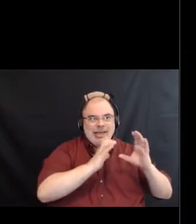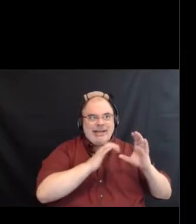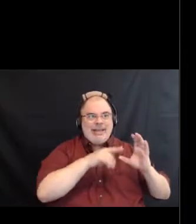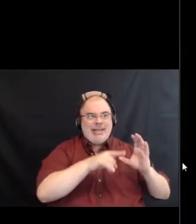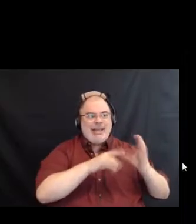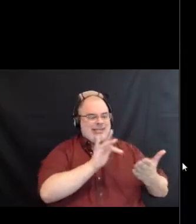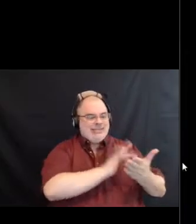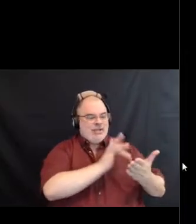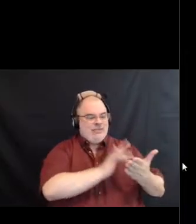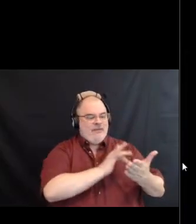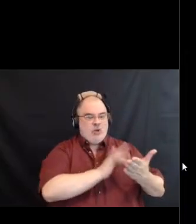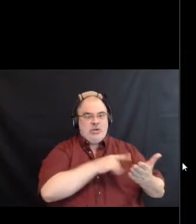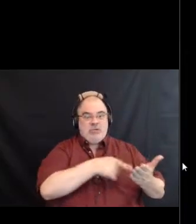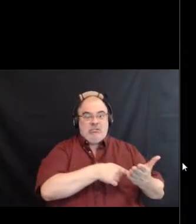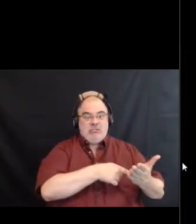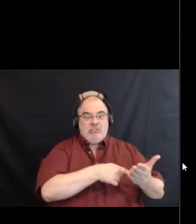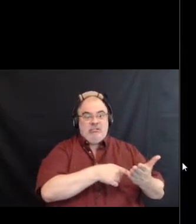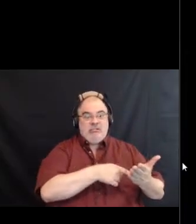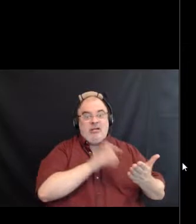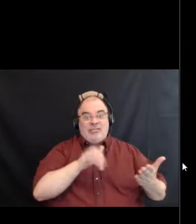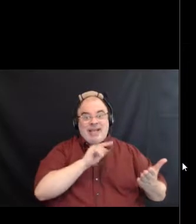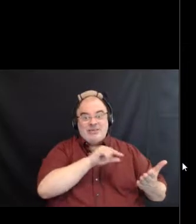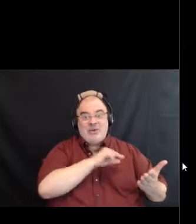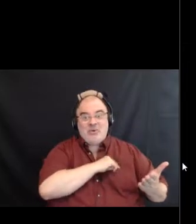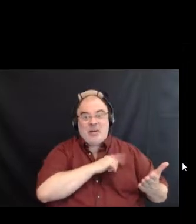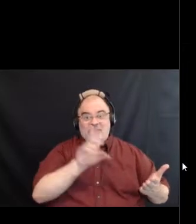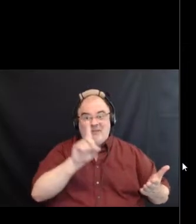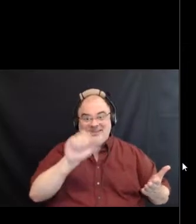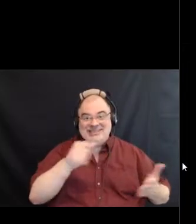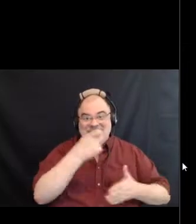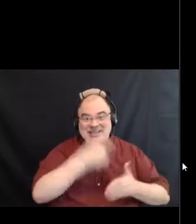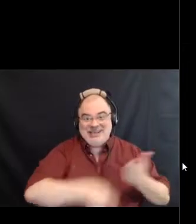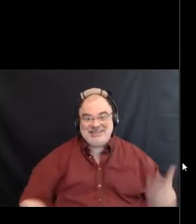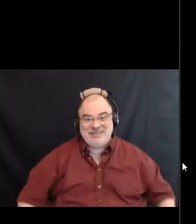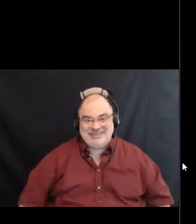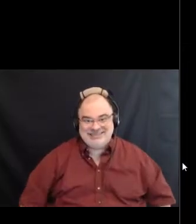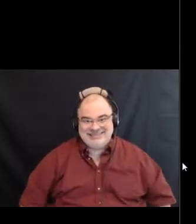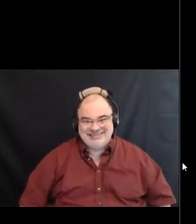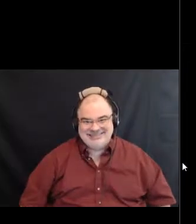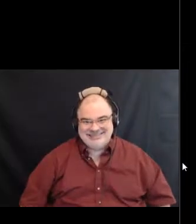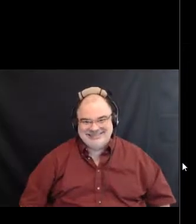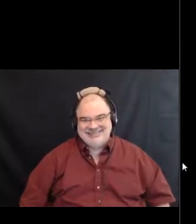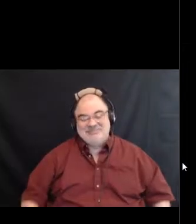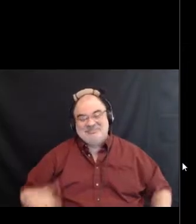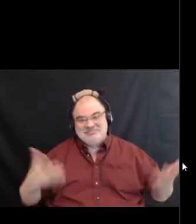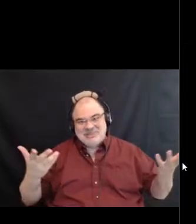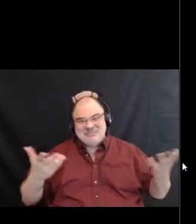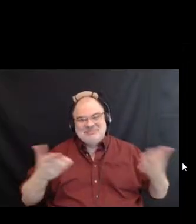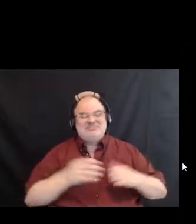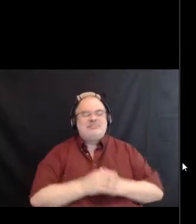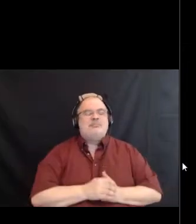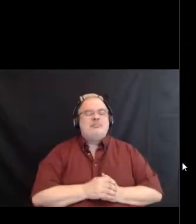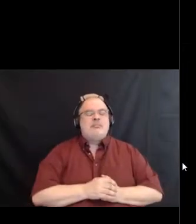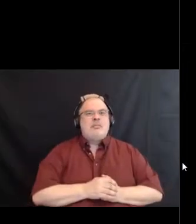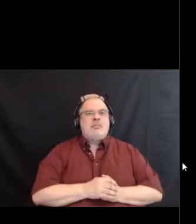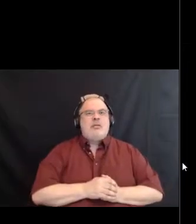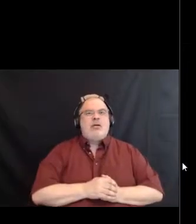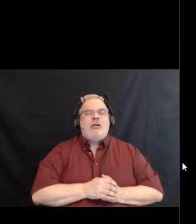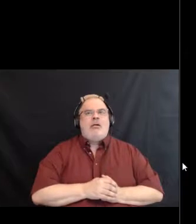and a cell phone plan would be a qualified disability expense, which is pretty awesome. It's usually easier to tell people